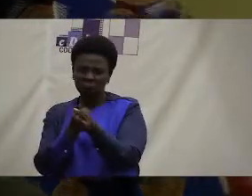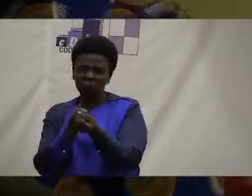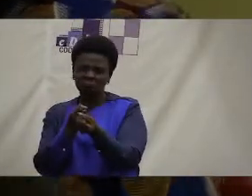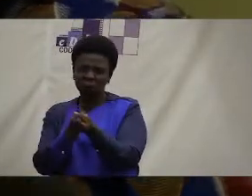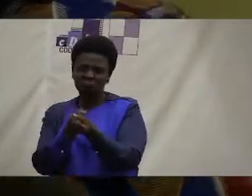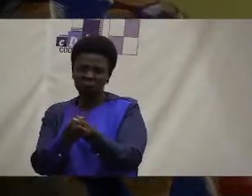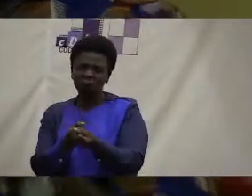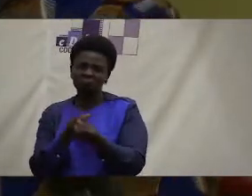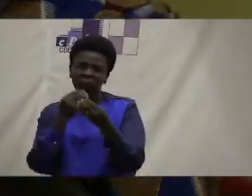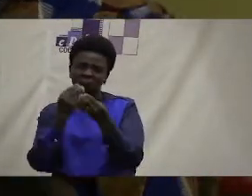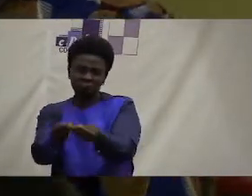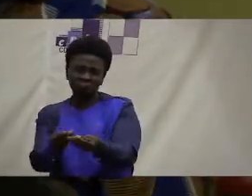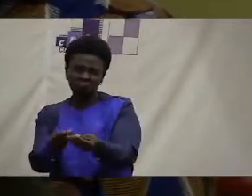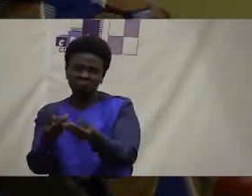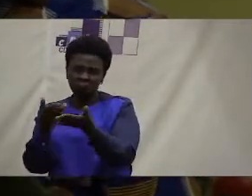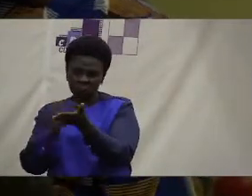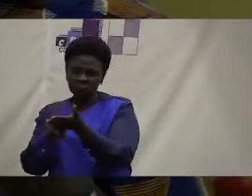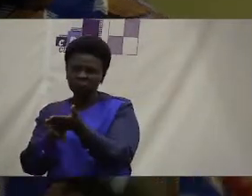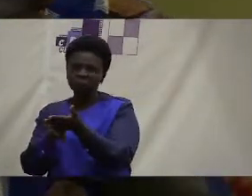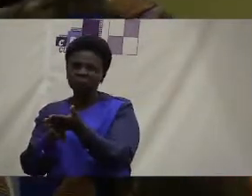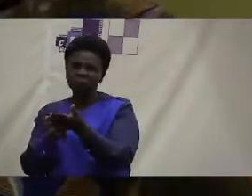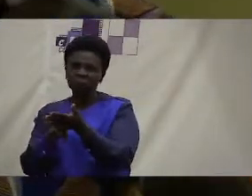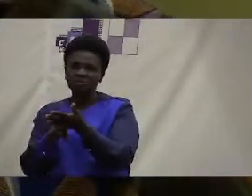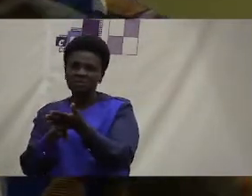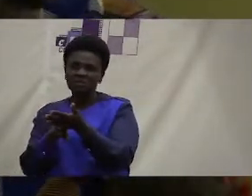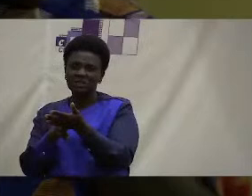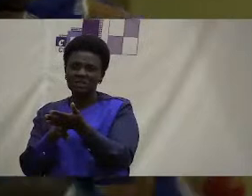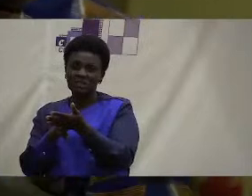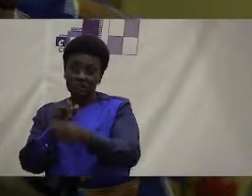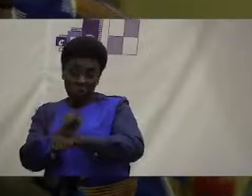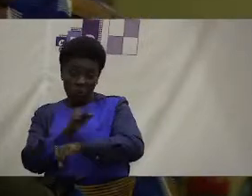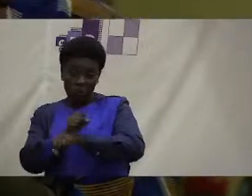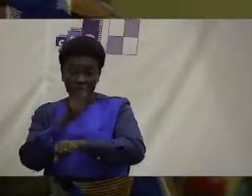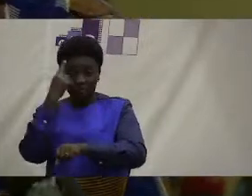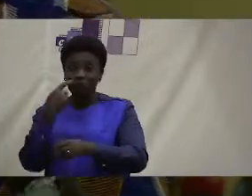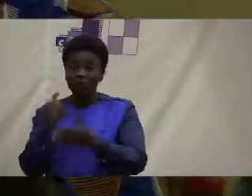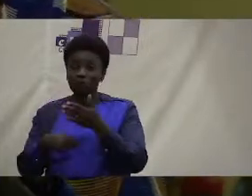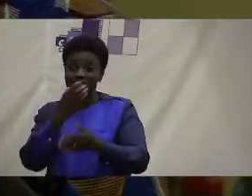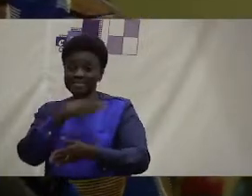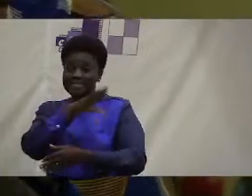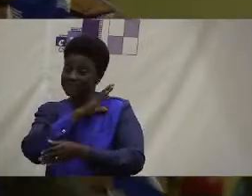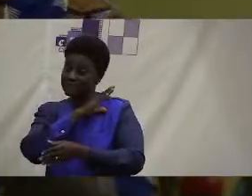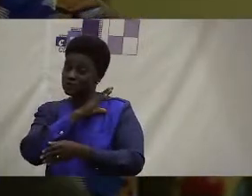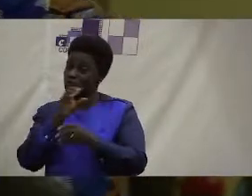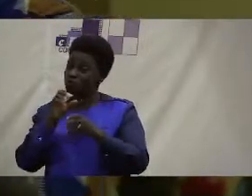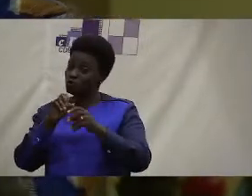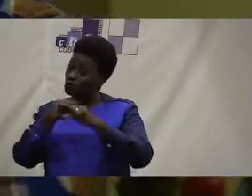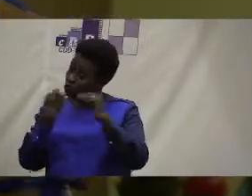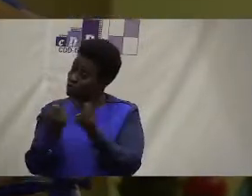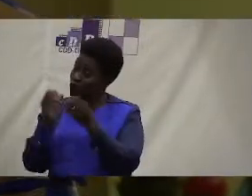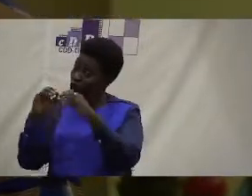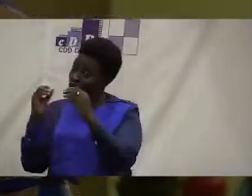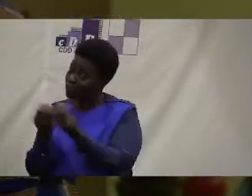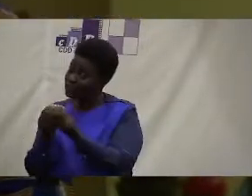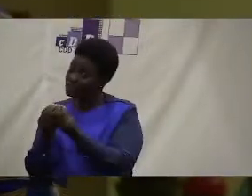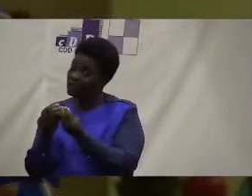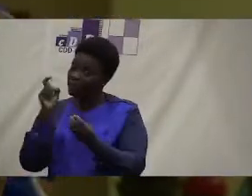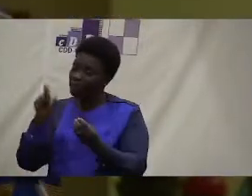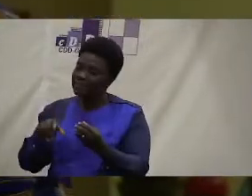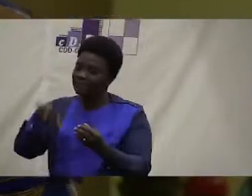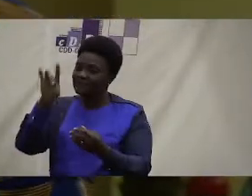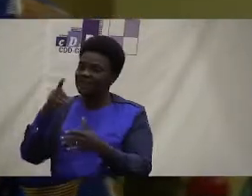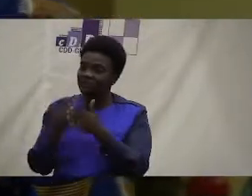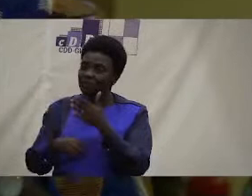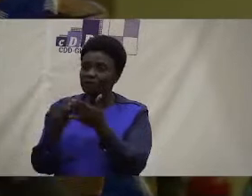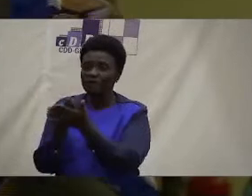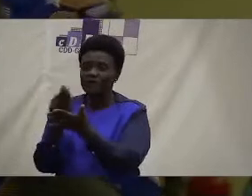need, plus registered supporters. So the framework of society organizations are accounting for sources of